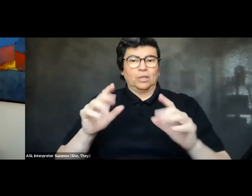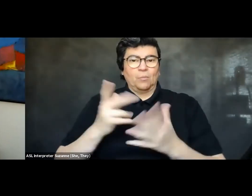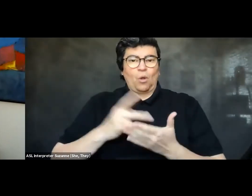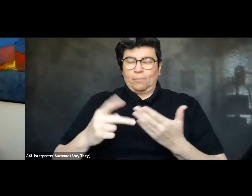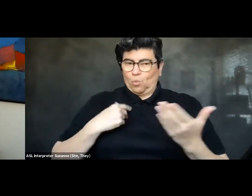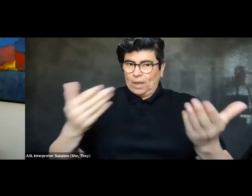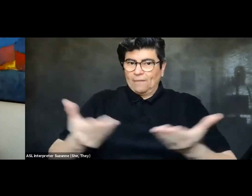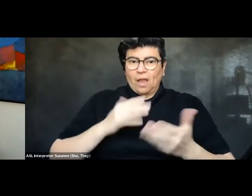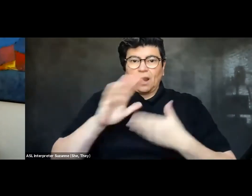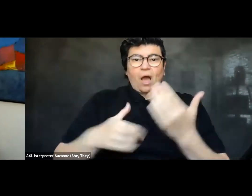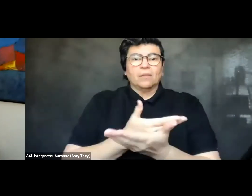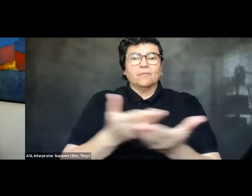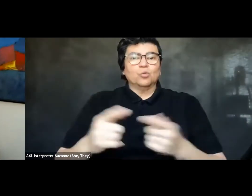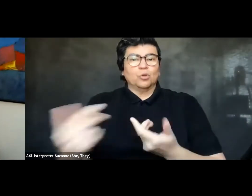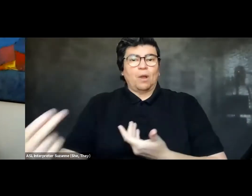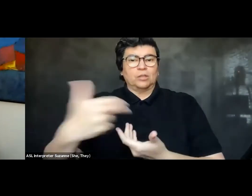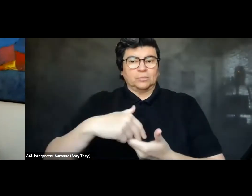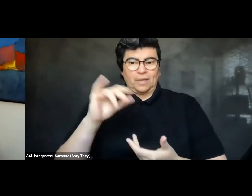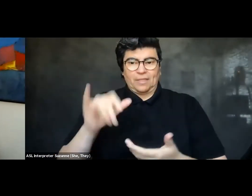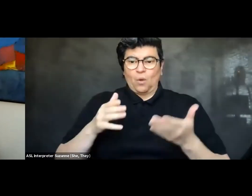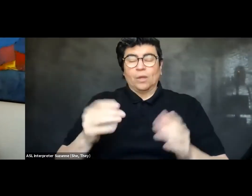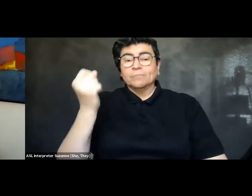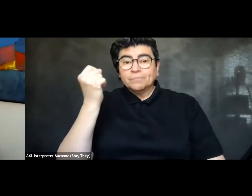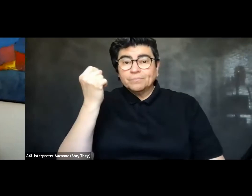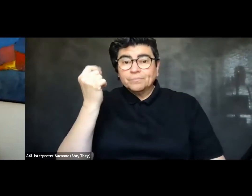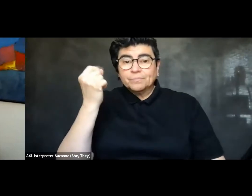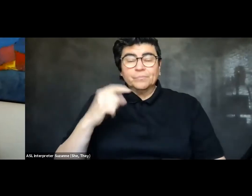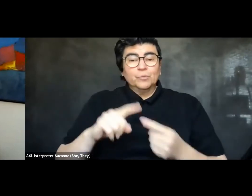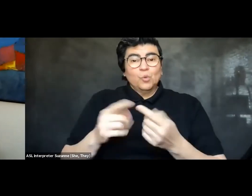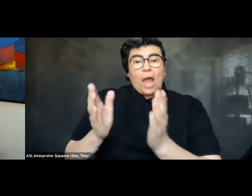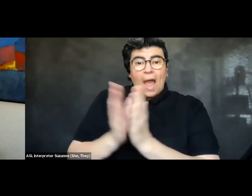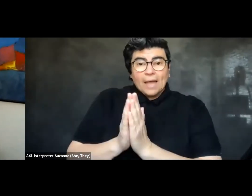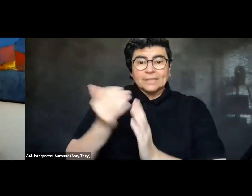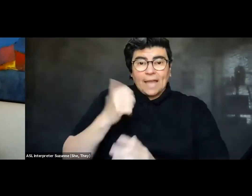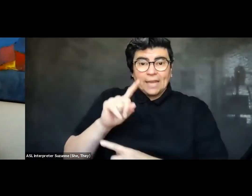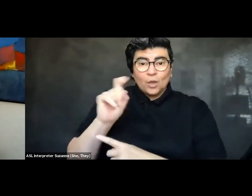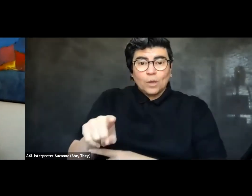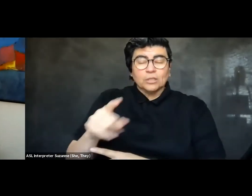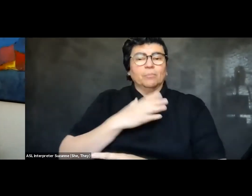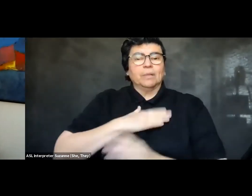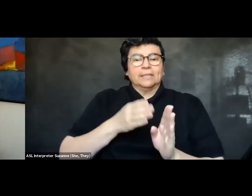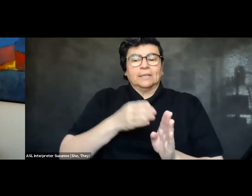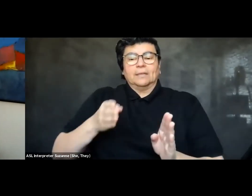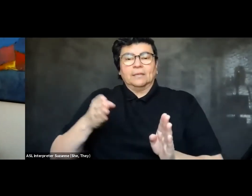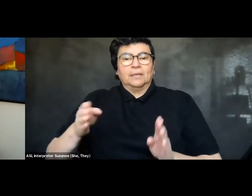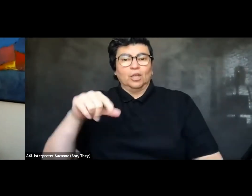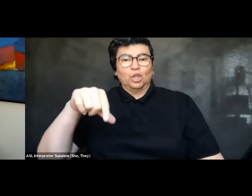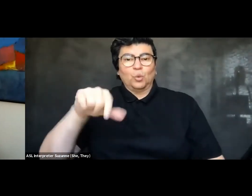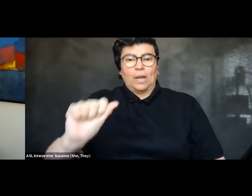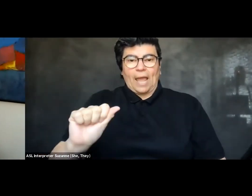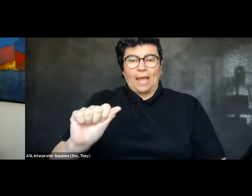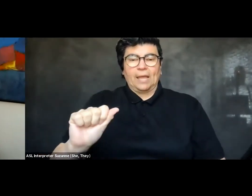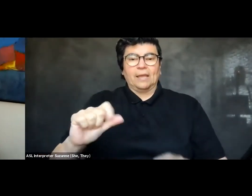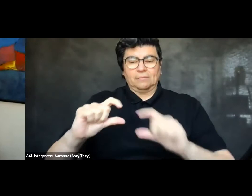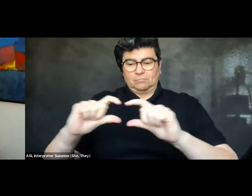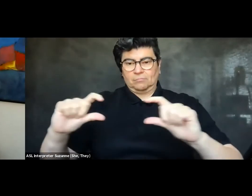invite all of you to participate that way. However, to ask any questions, please use the Q&A feature. There's a